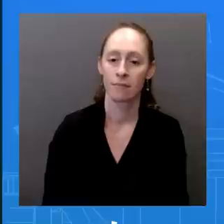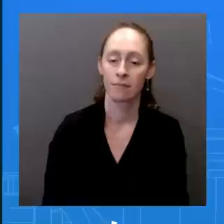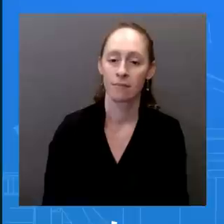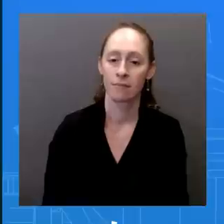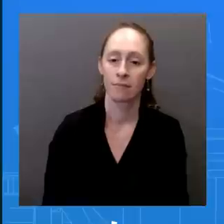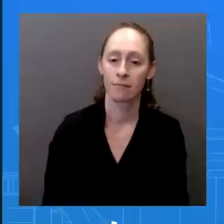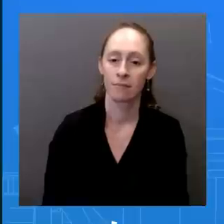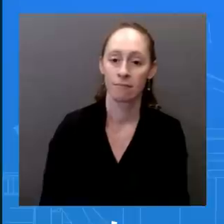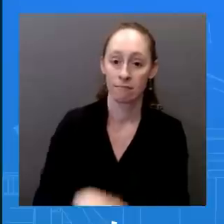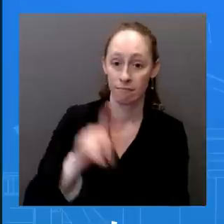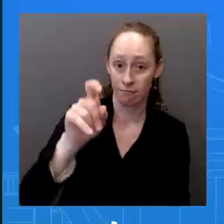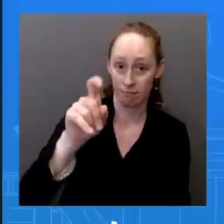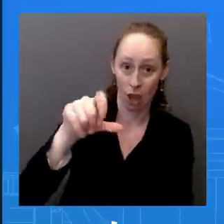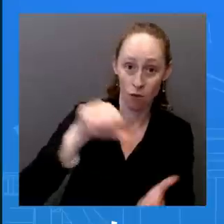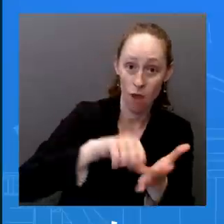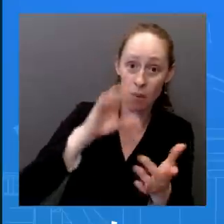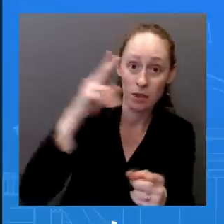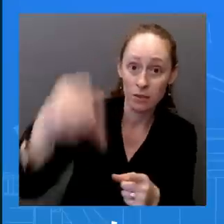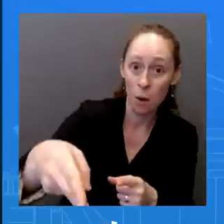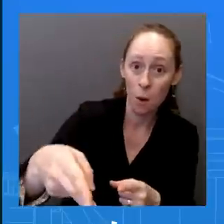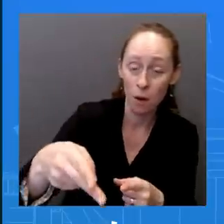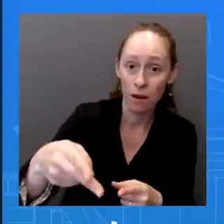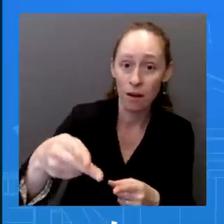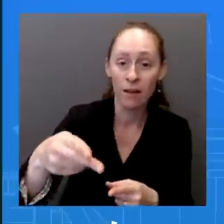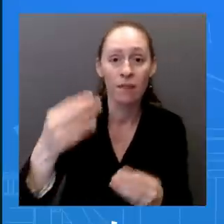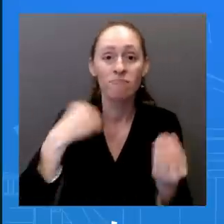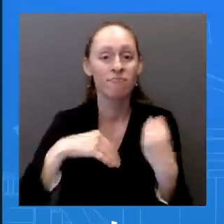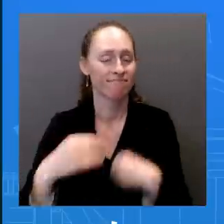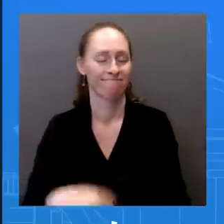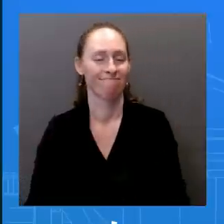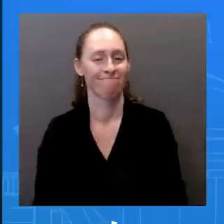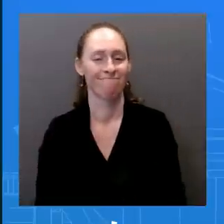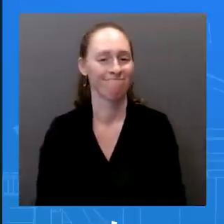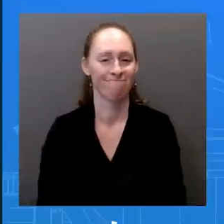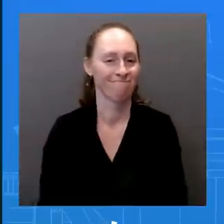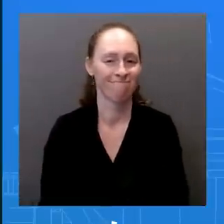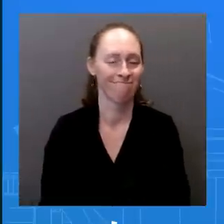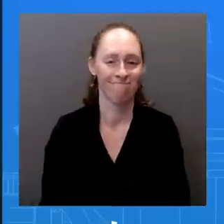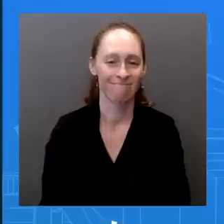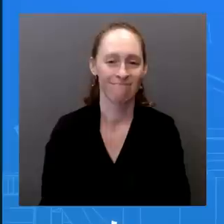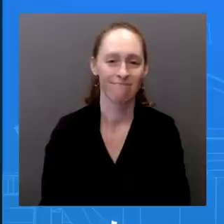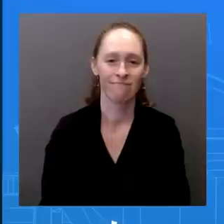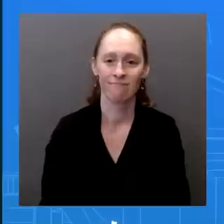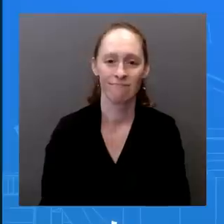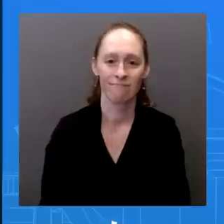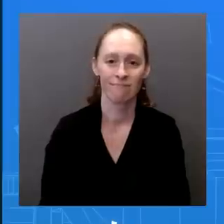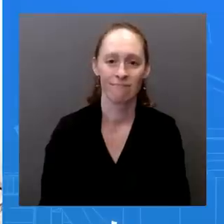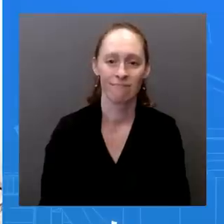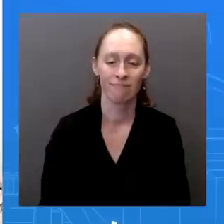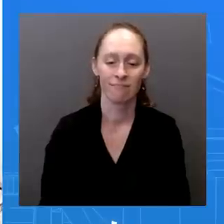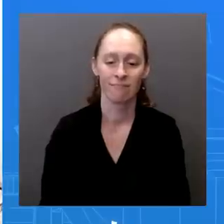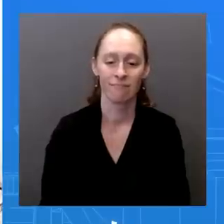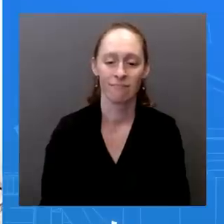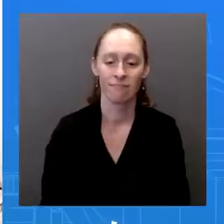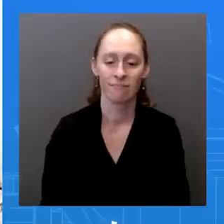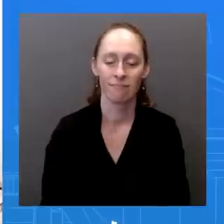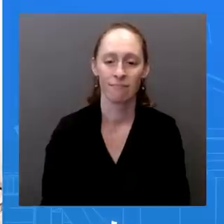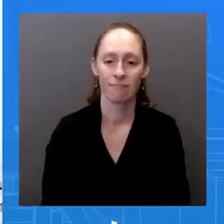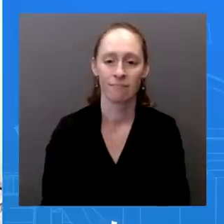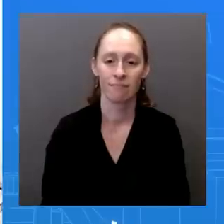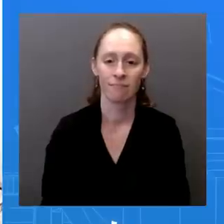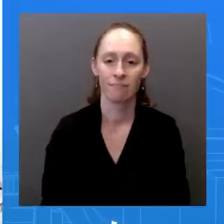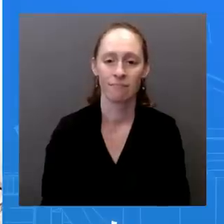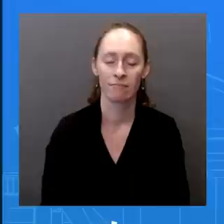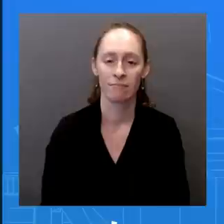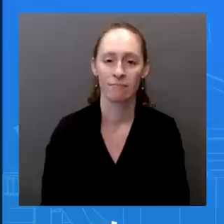The latest border arrest numbers and the large number of Cubans among those. Is the administration planning on resuming migration talks at all with